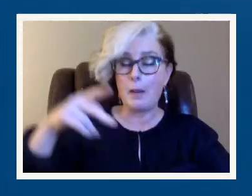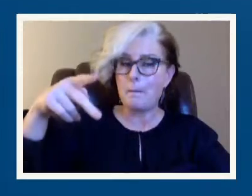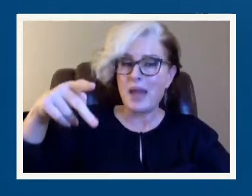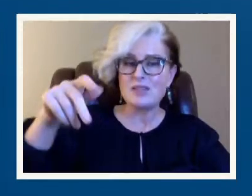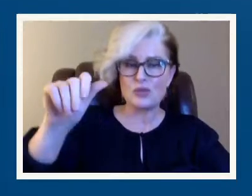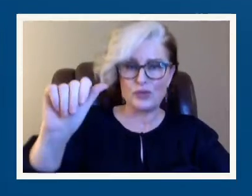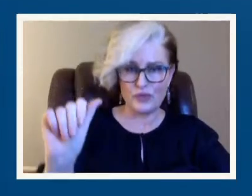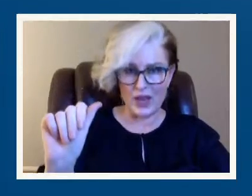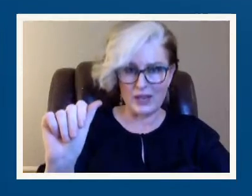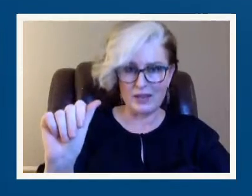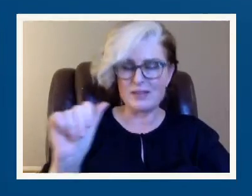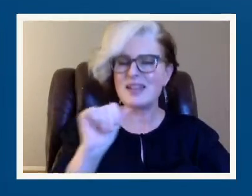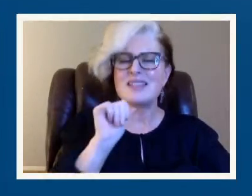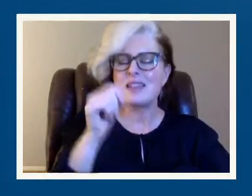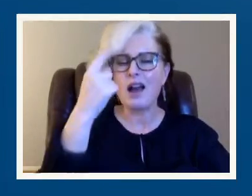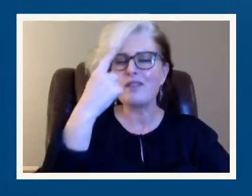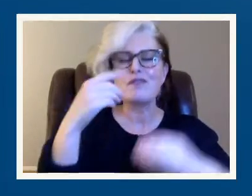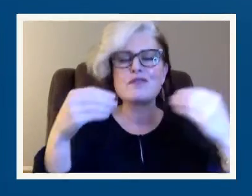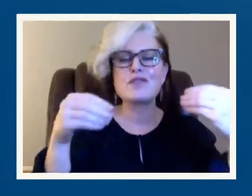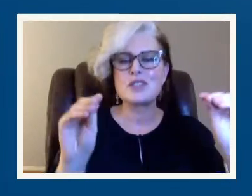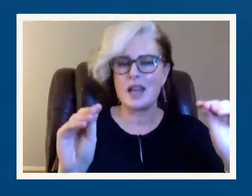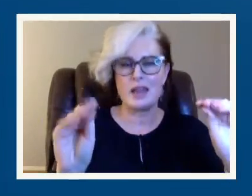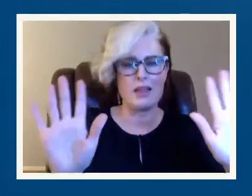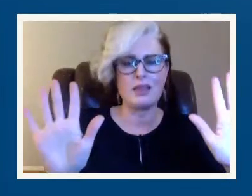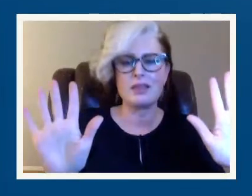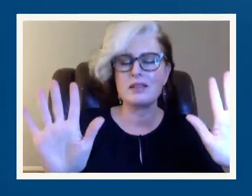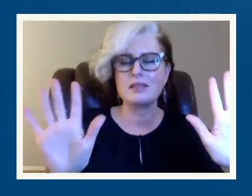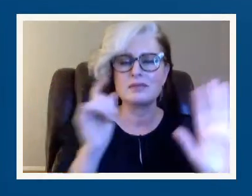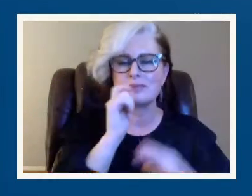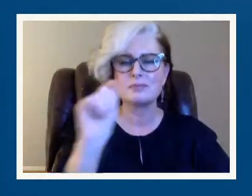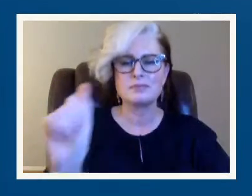Pennsylvania is not for sale.